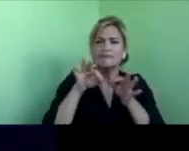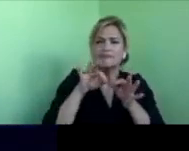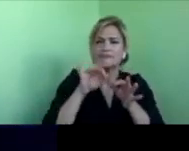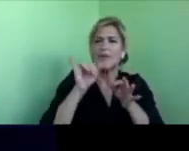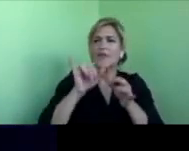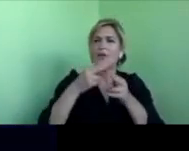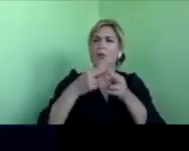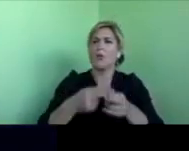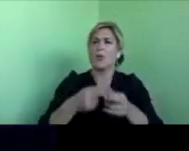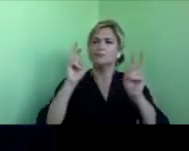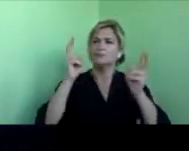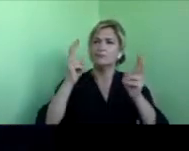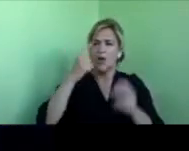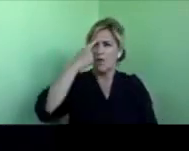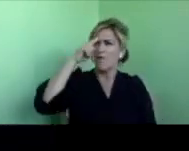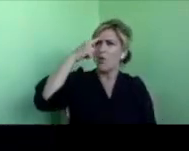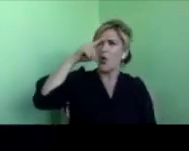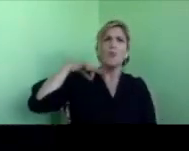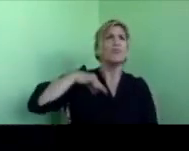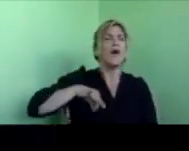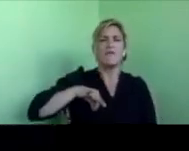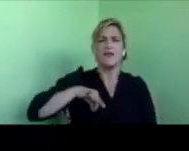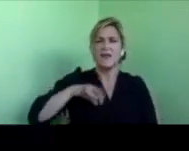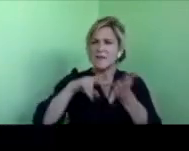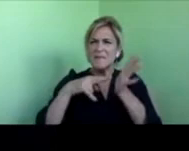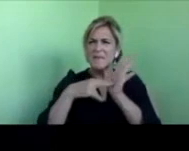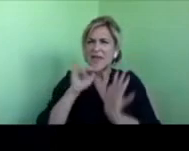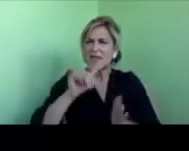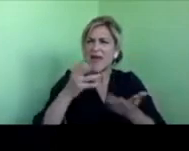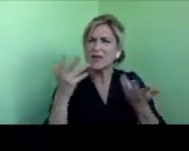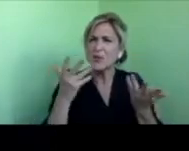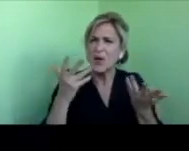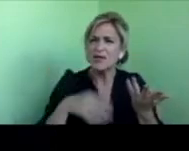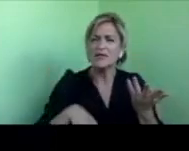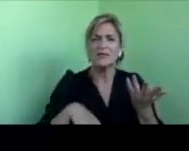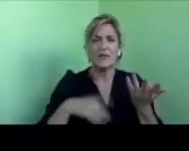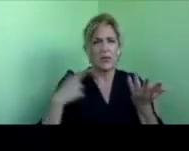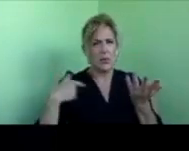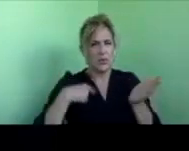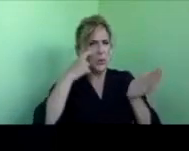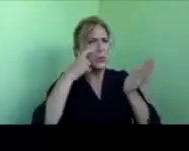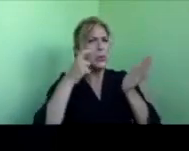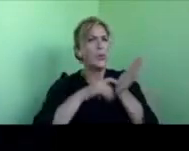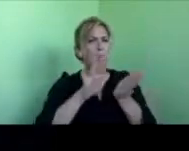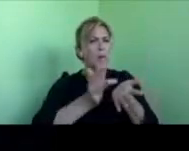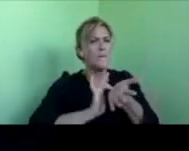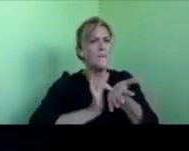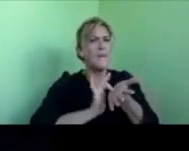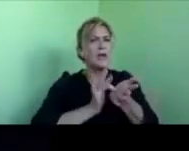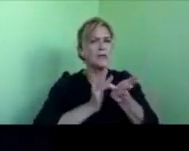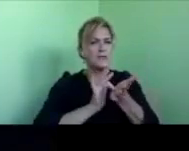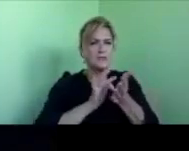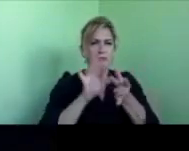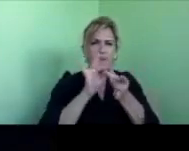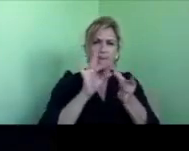What does this mean? We note your medical texts and millennia of acupuncture and healing,